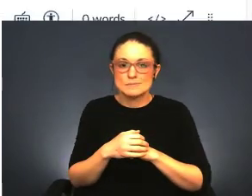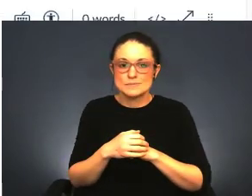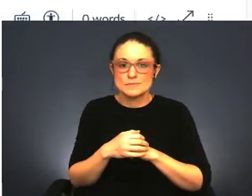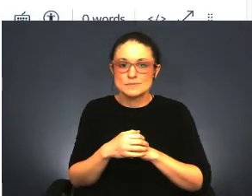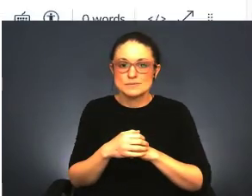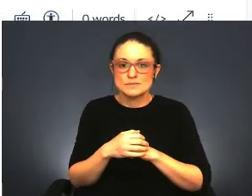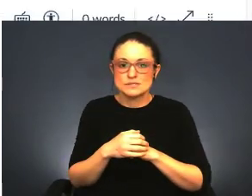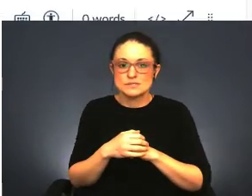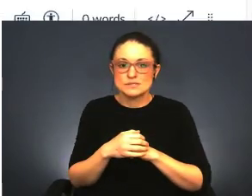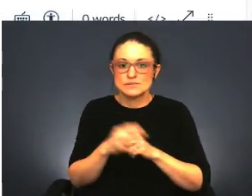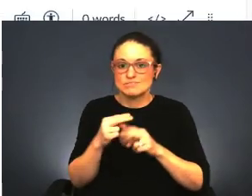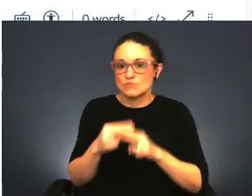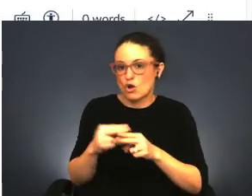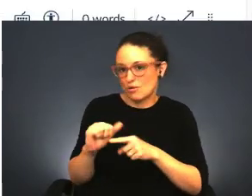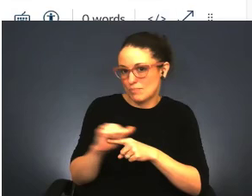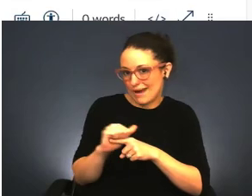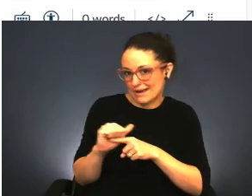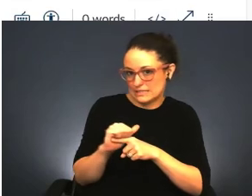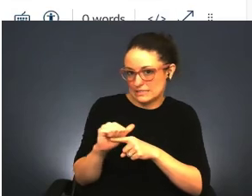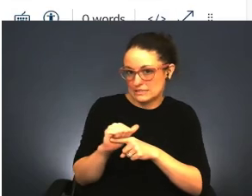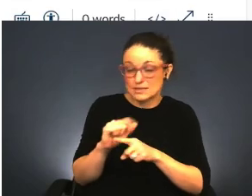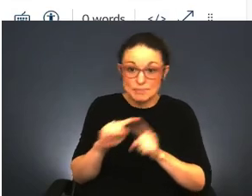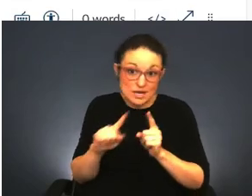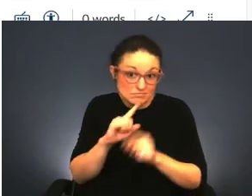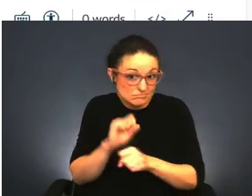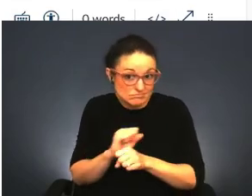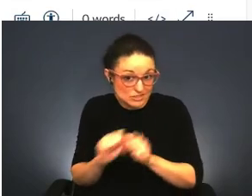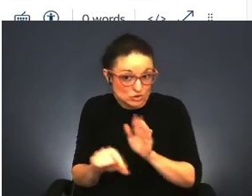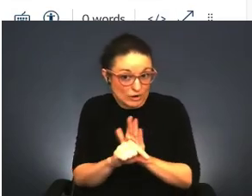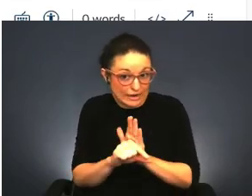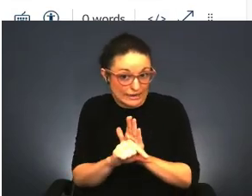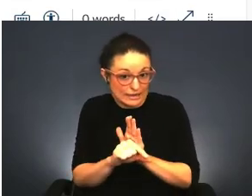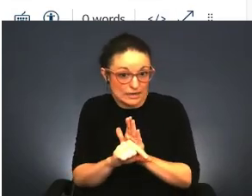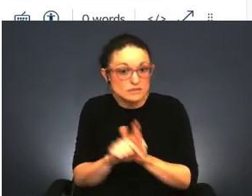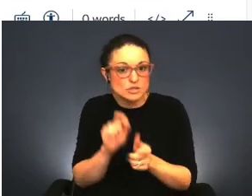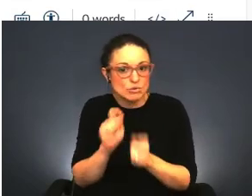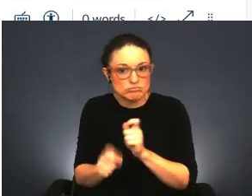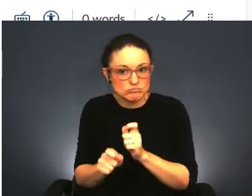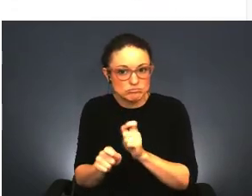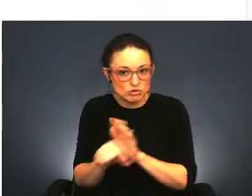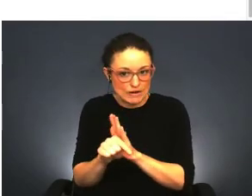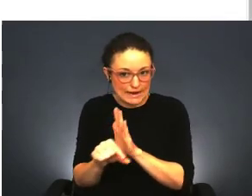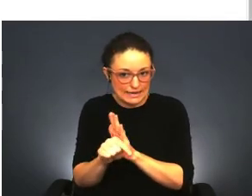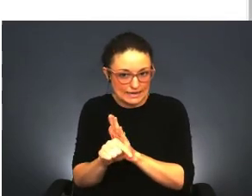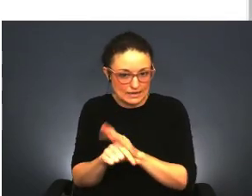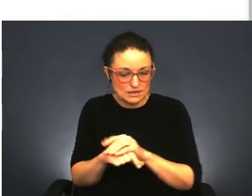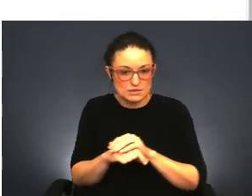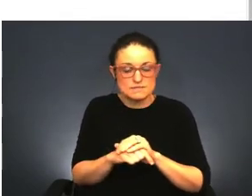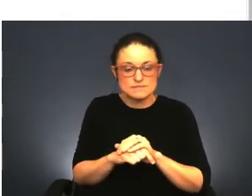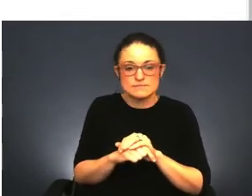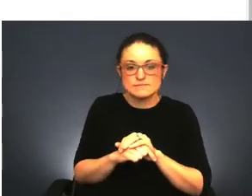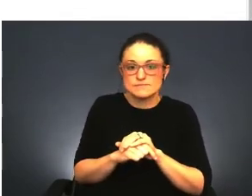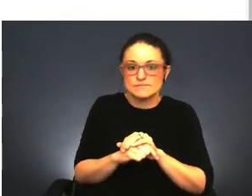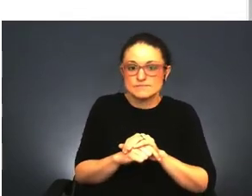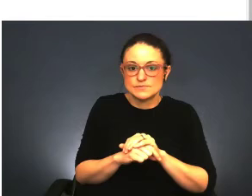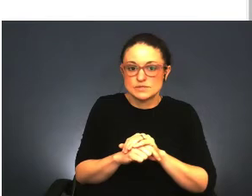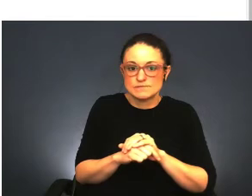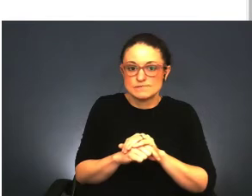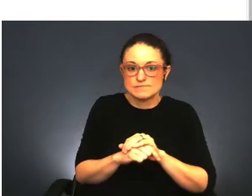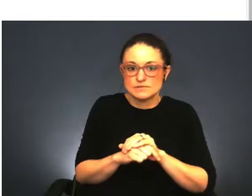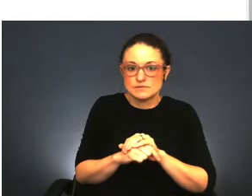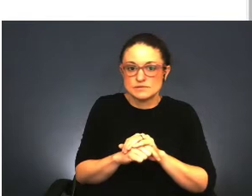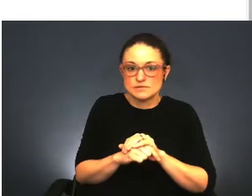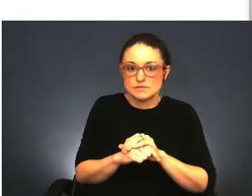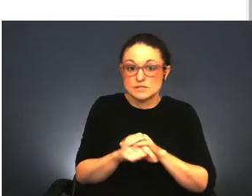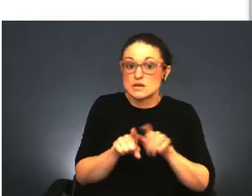It's called practice, but it in fact is graded. So we'll go ahead and make it graded. I also want you to see, when I was talking